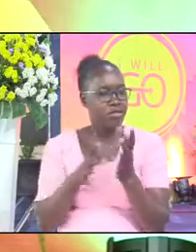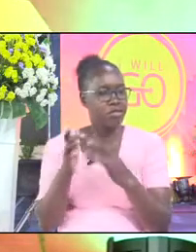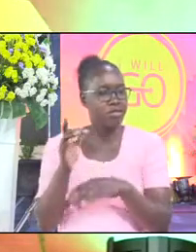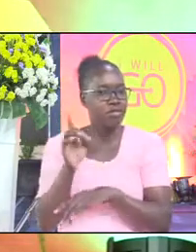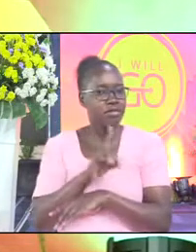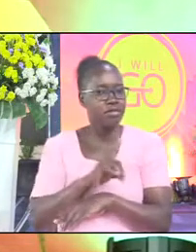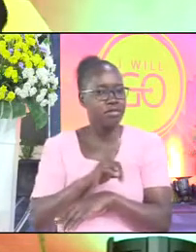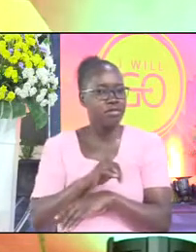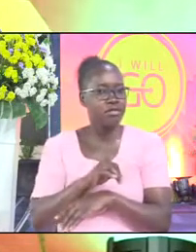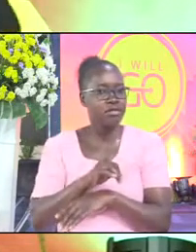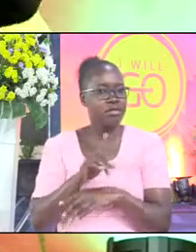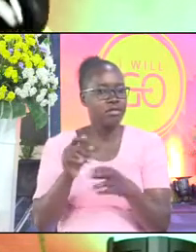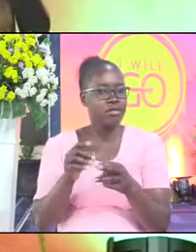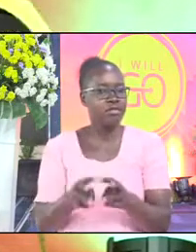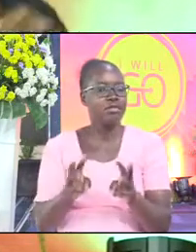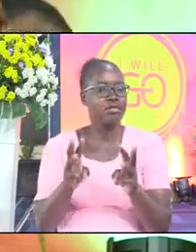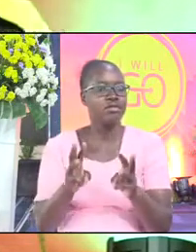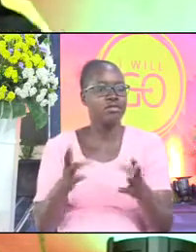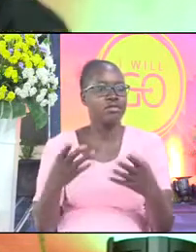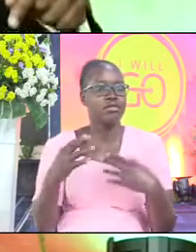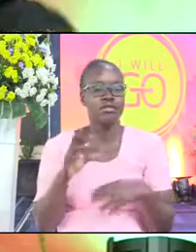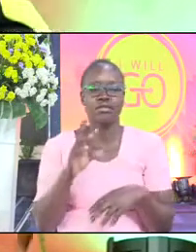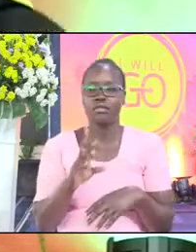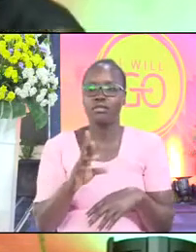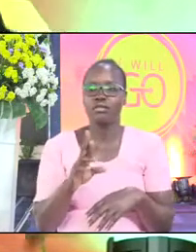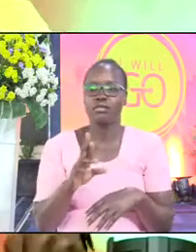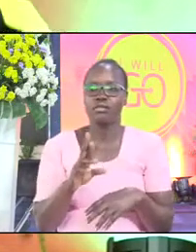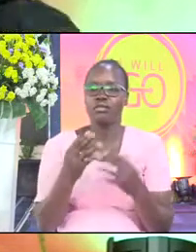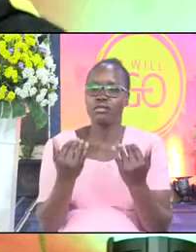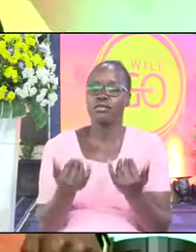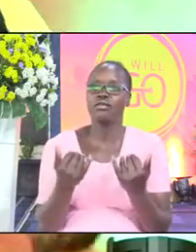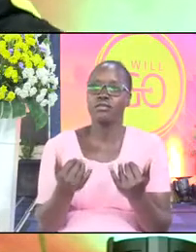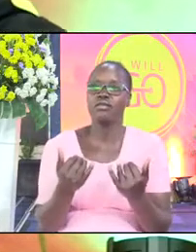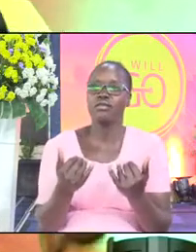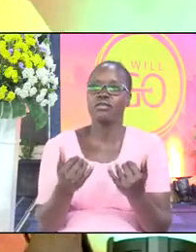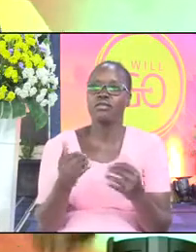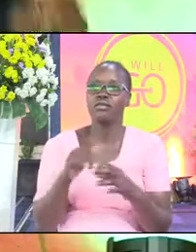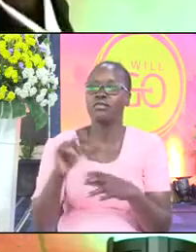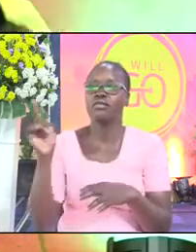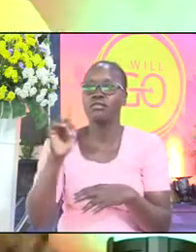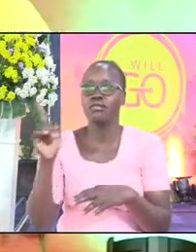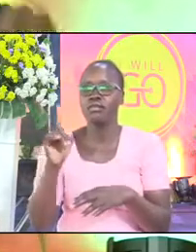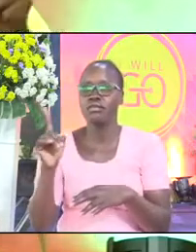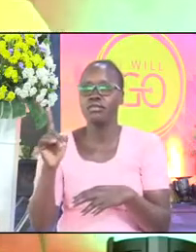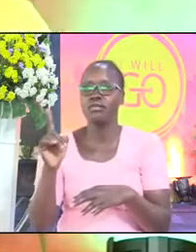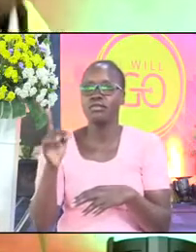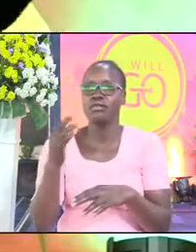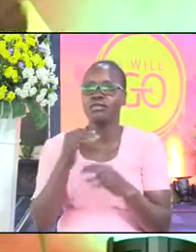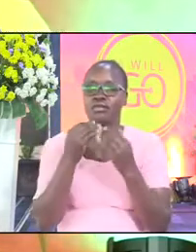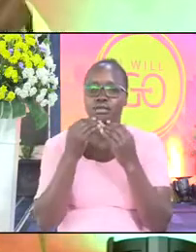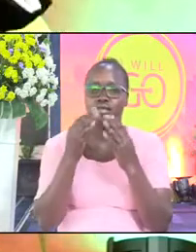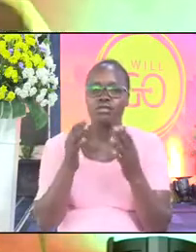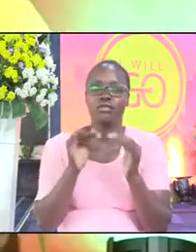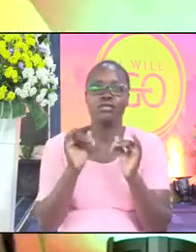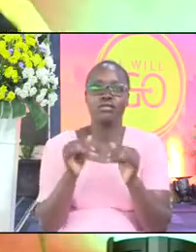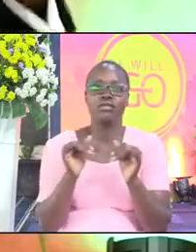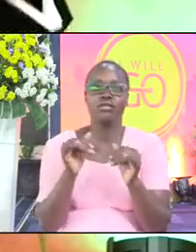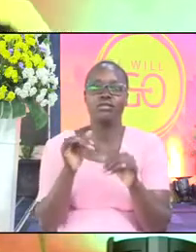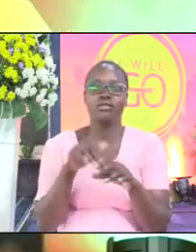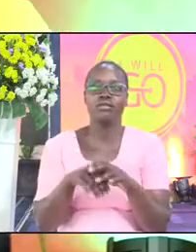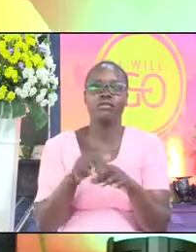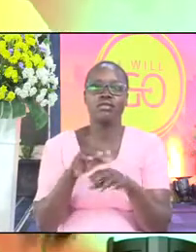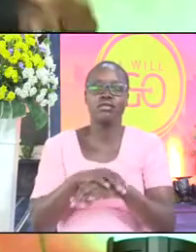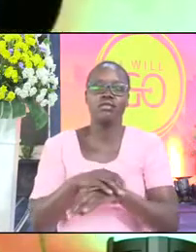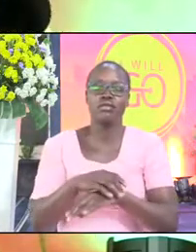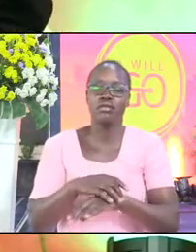day. That's the way people are right now in Nairobi. There's nothing new under